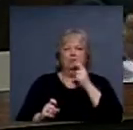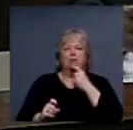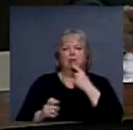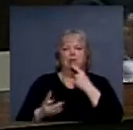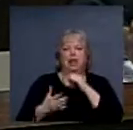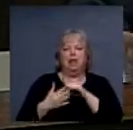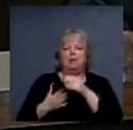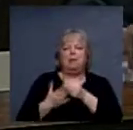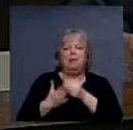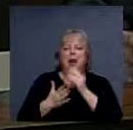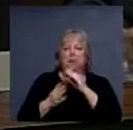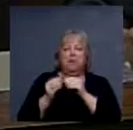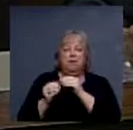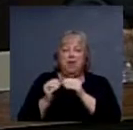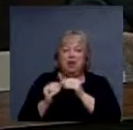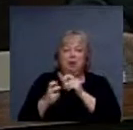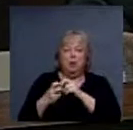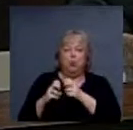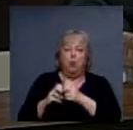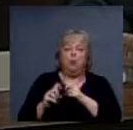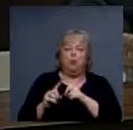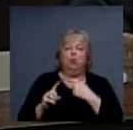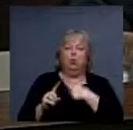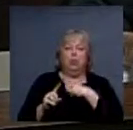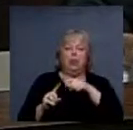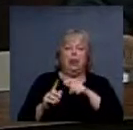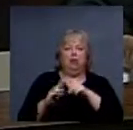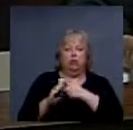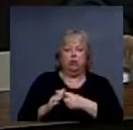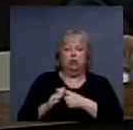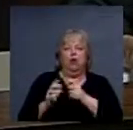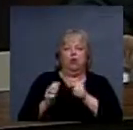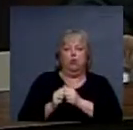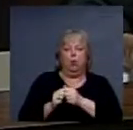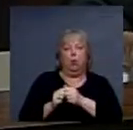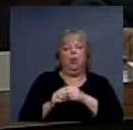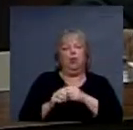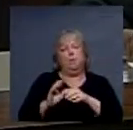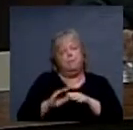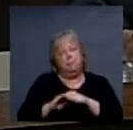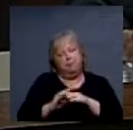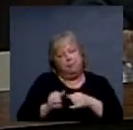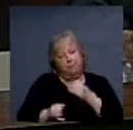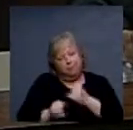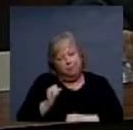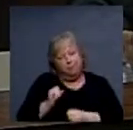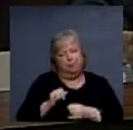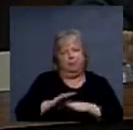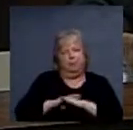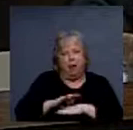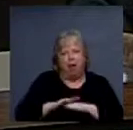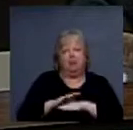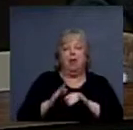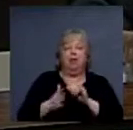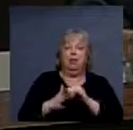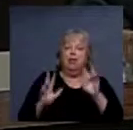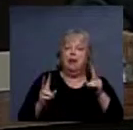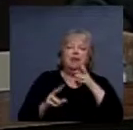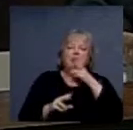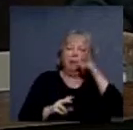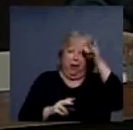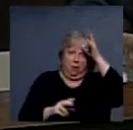see us start at the grassroots level, which is a parent. I think that we need to talk about a law that